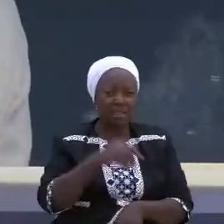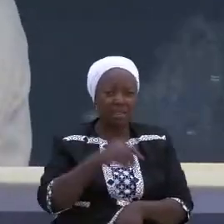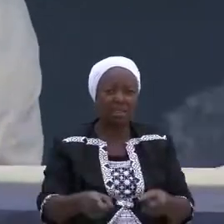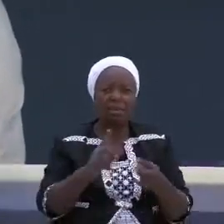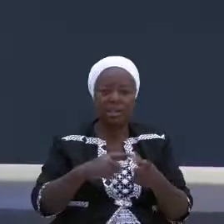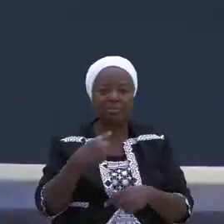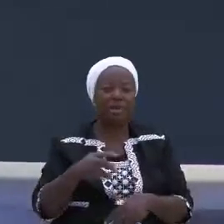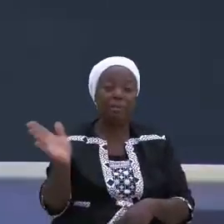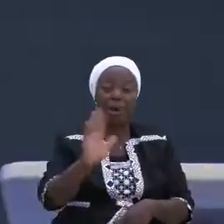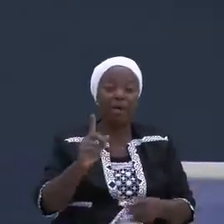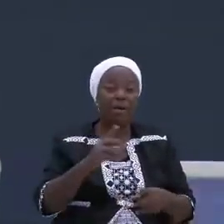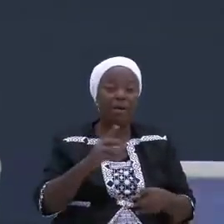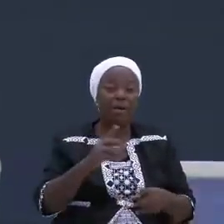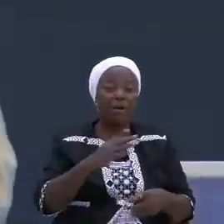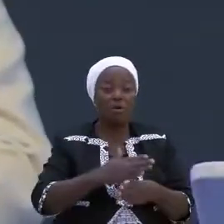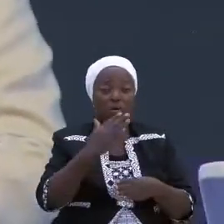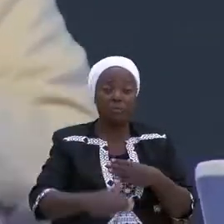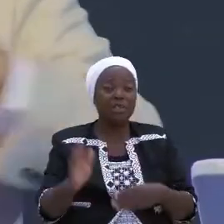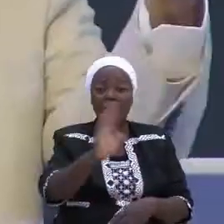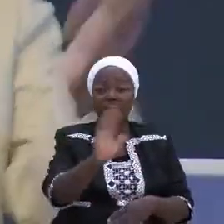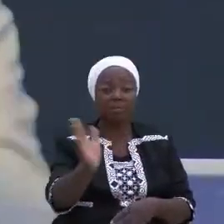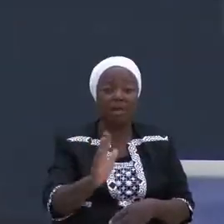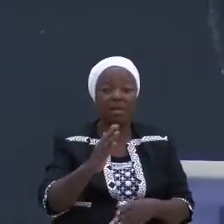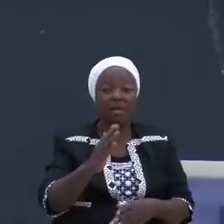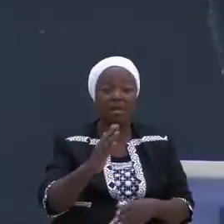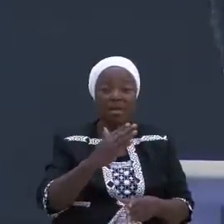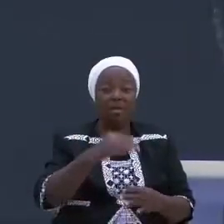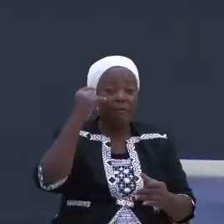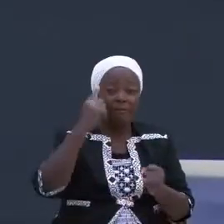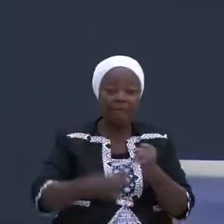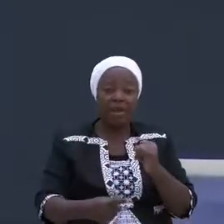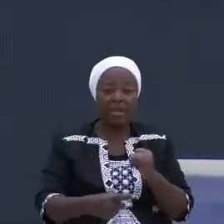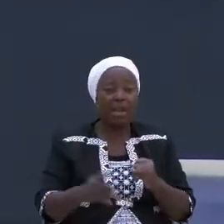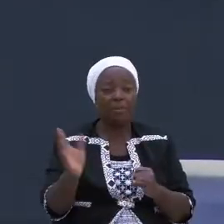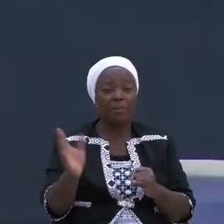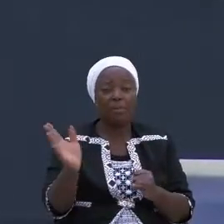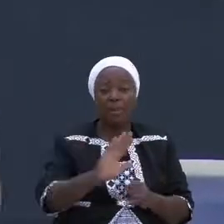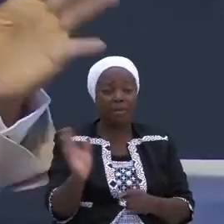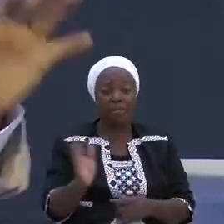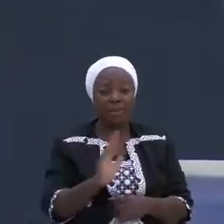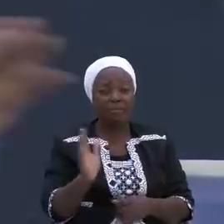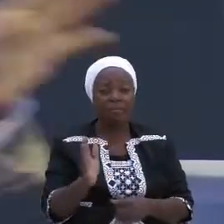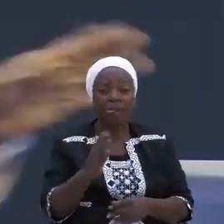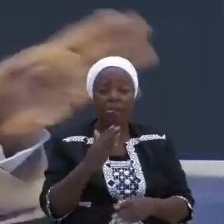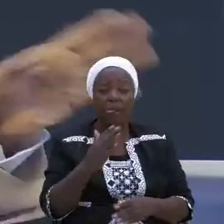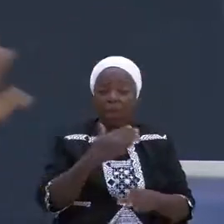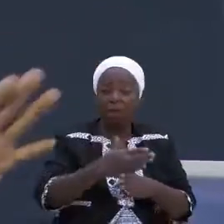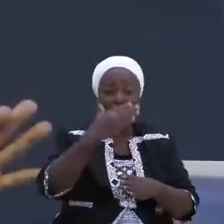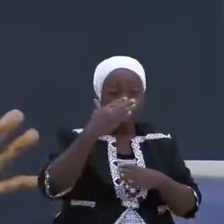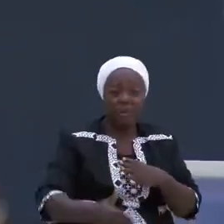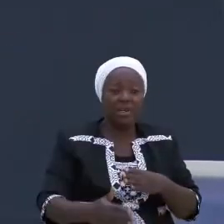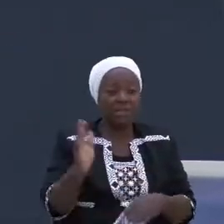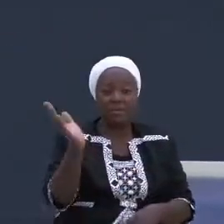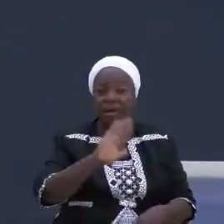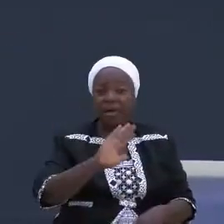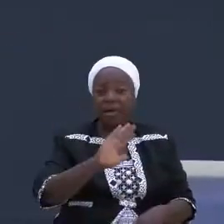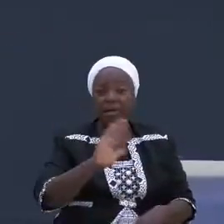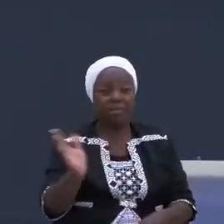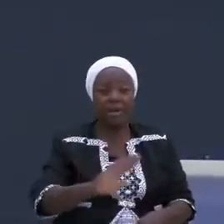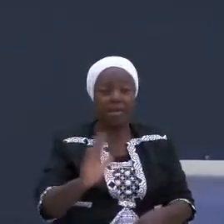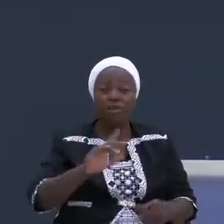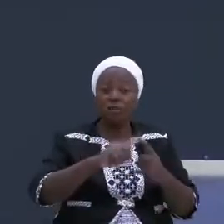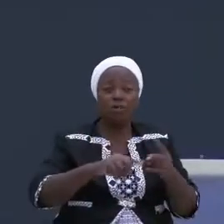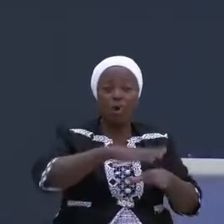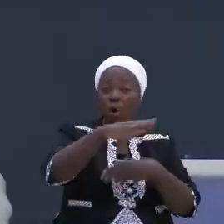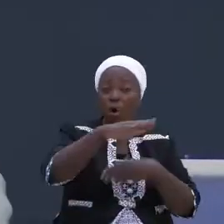total bye bye final bye bye complete bye bye to all